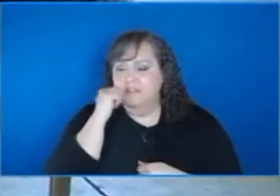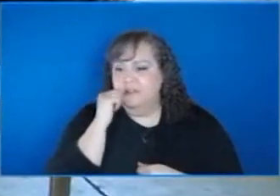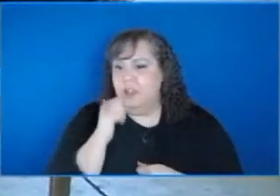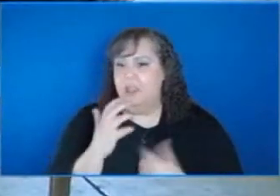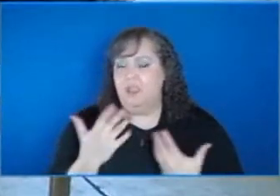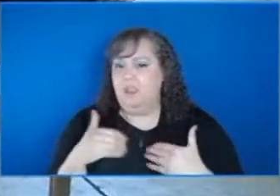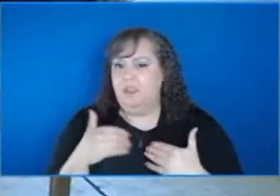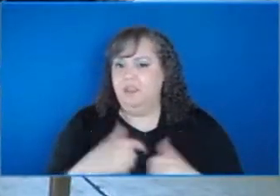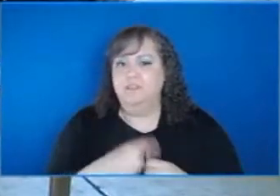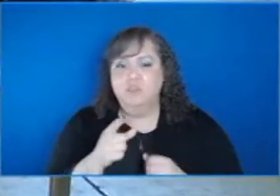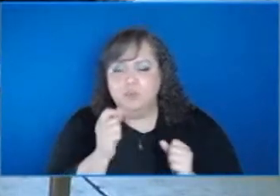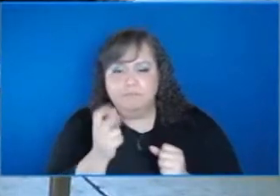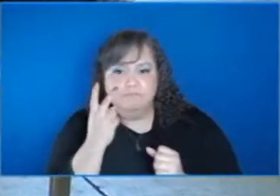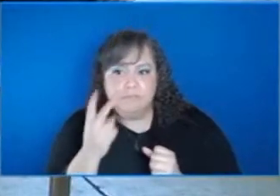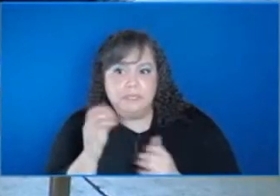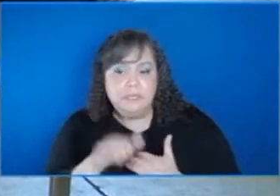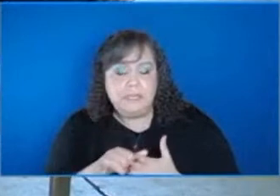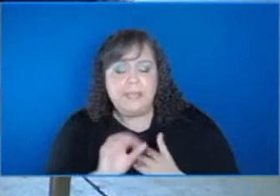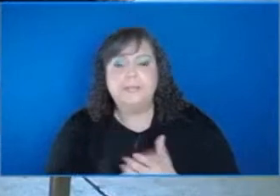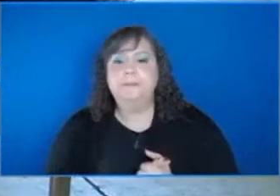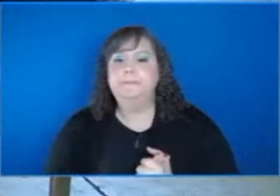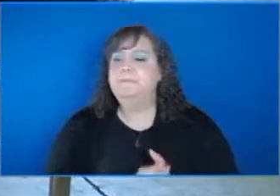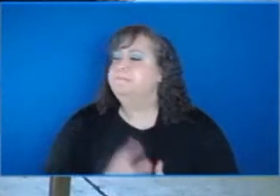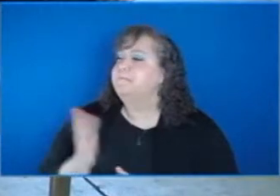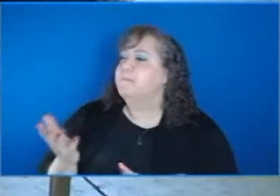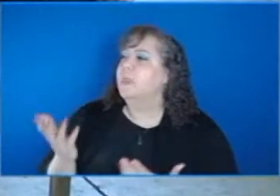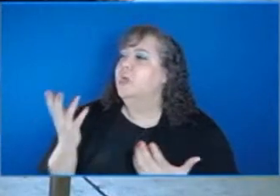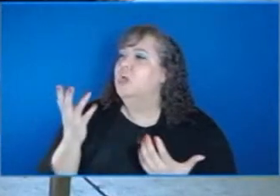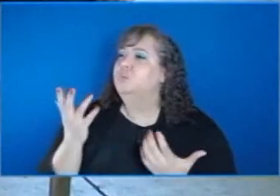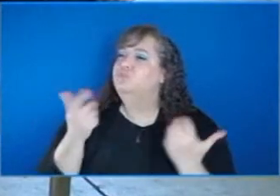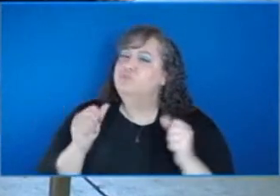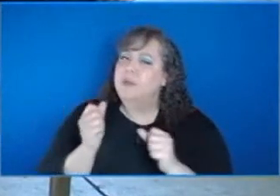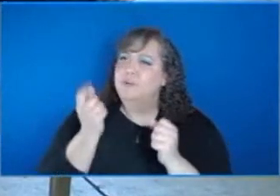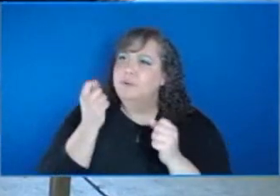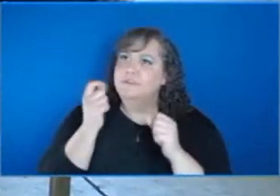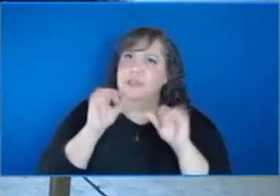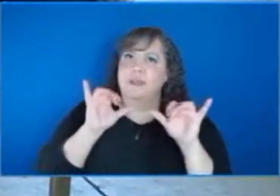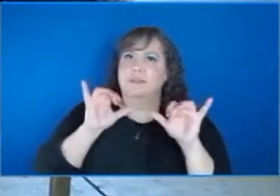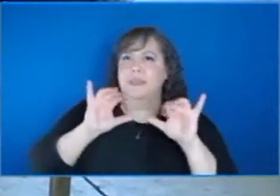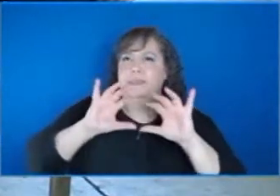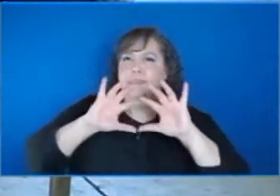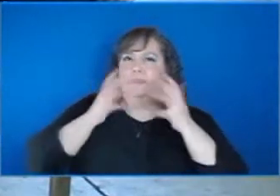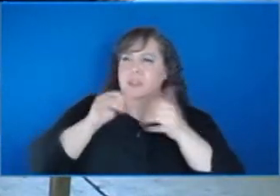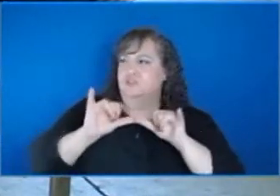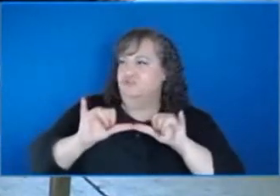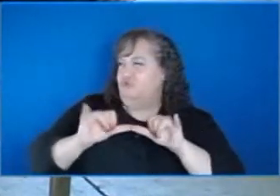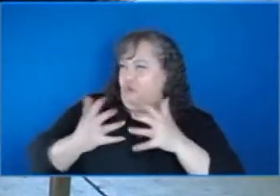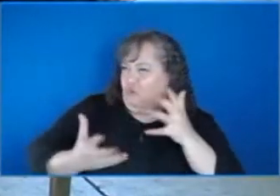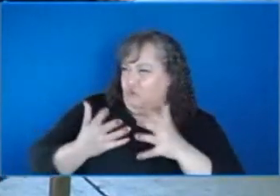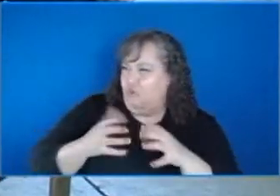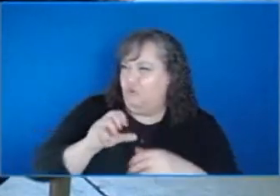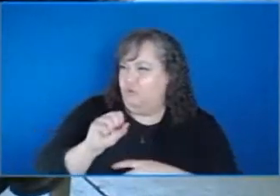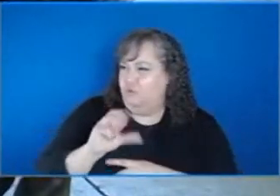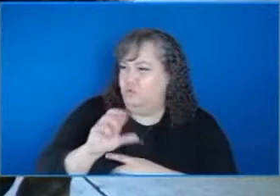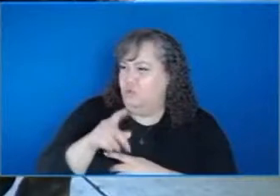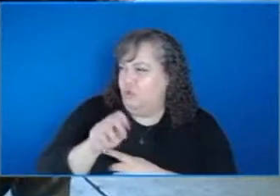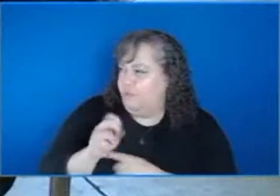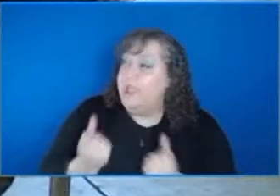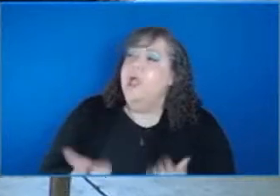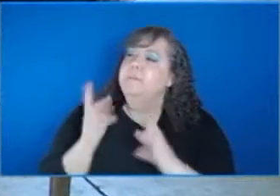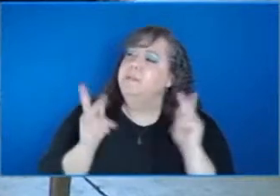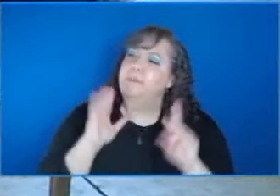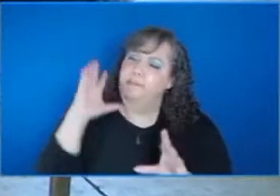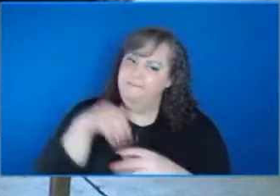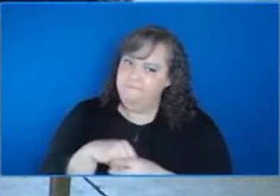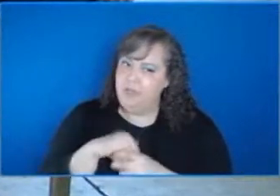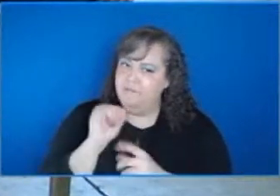of scope, how many people have been involved in this mission? Maybe we can kind of tote it up from the different parts